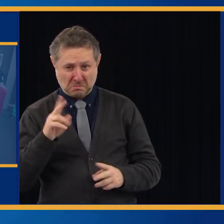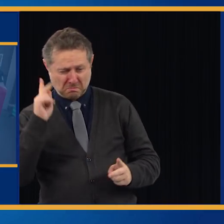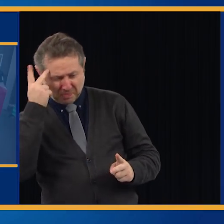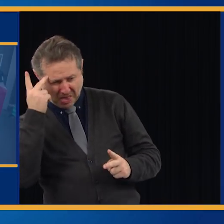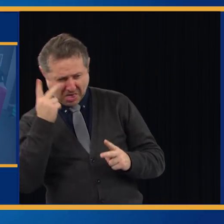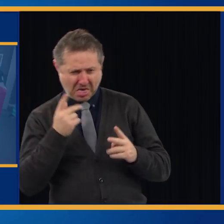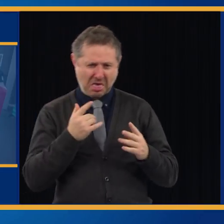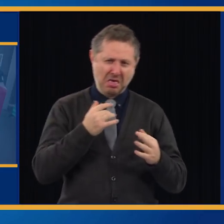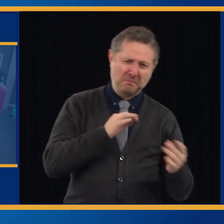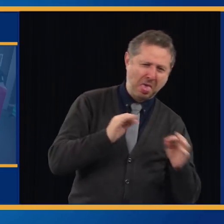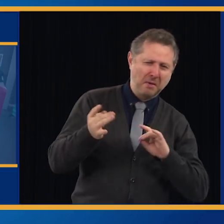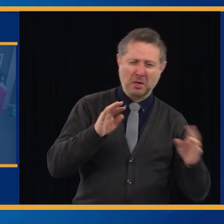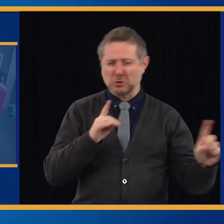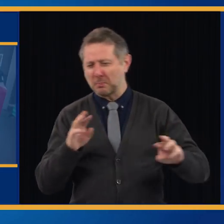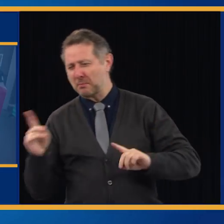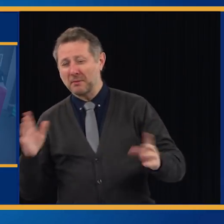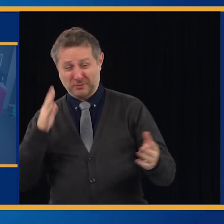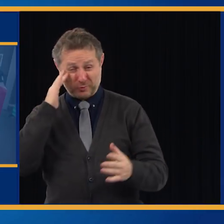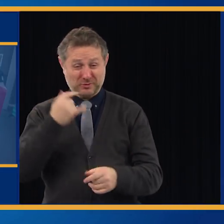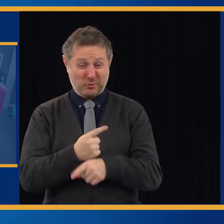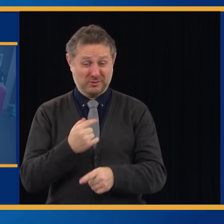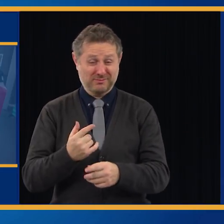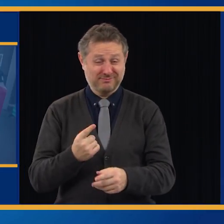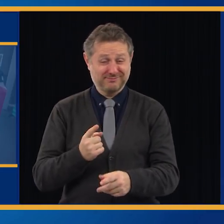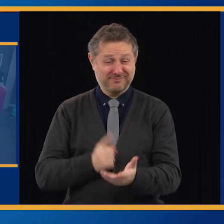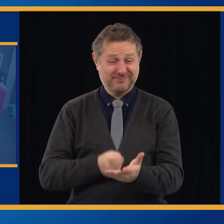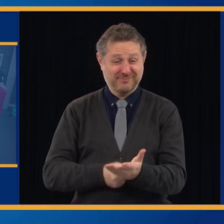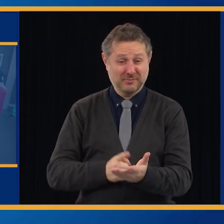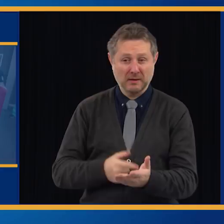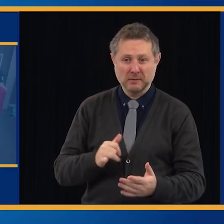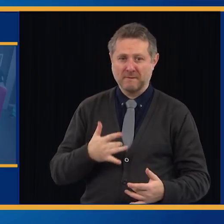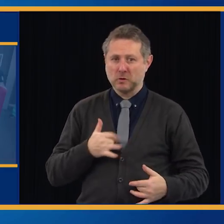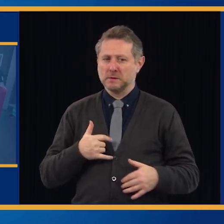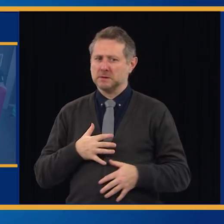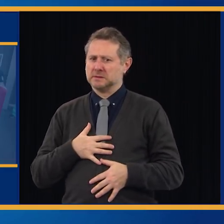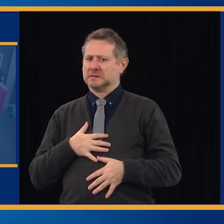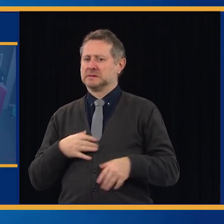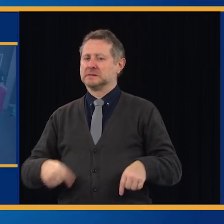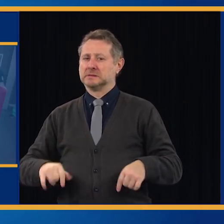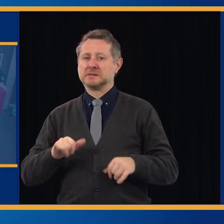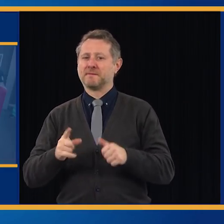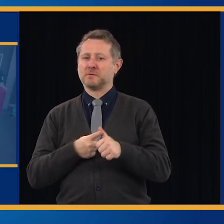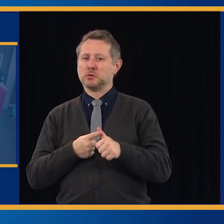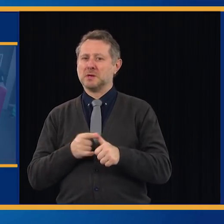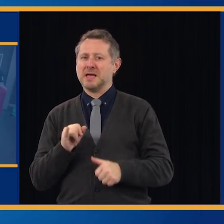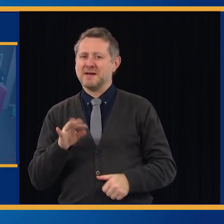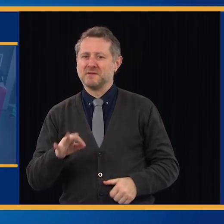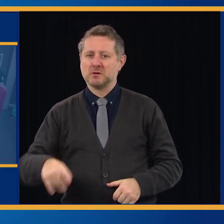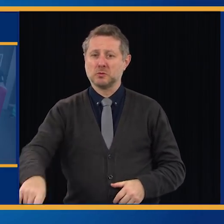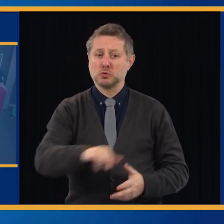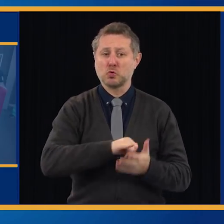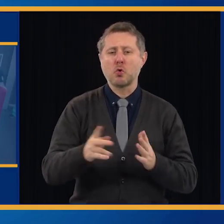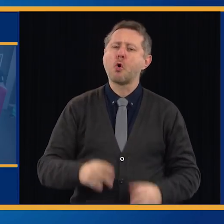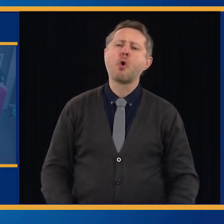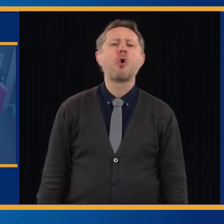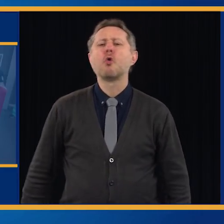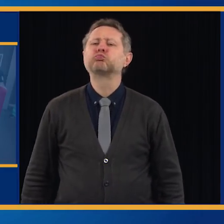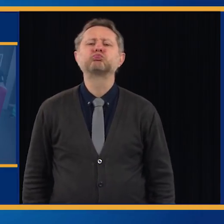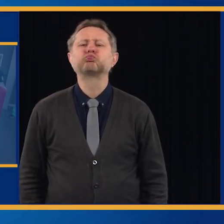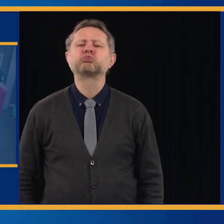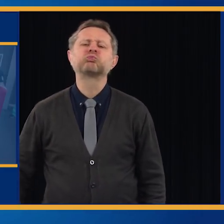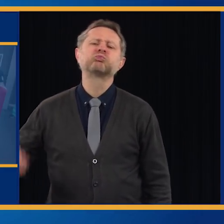political. That was a fear. Because if New Yorkers did that, governmentally, had no ability